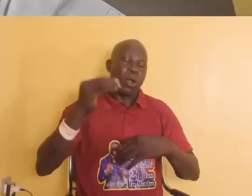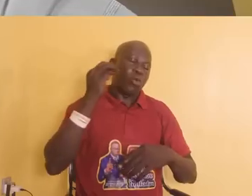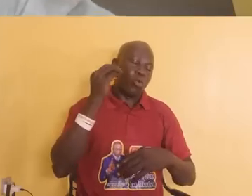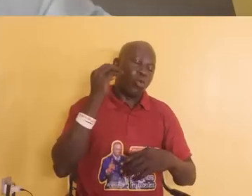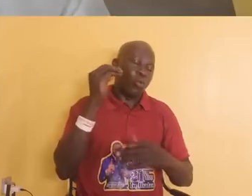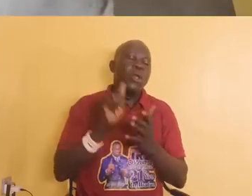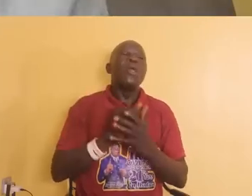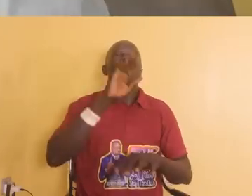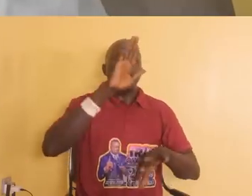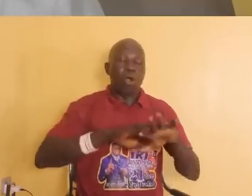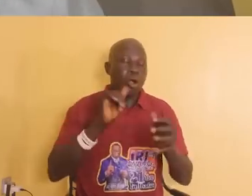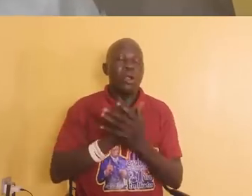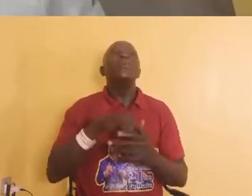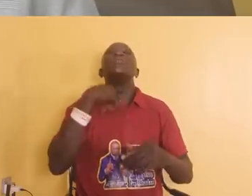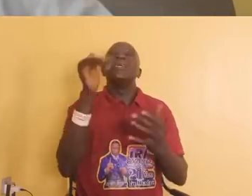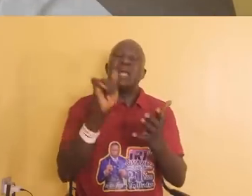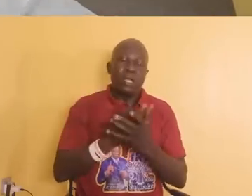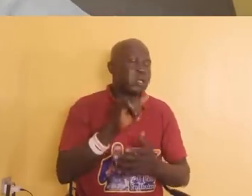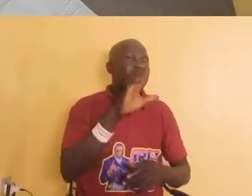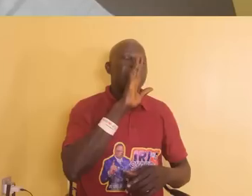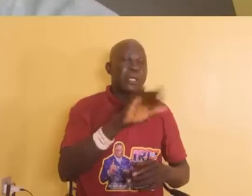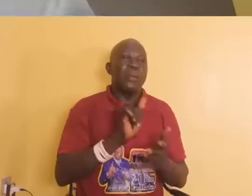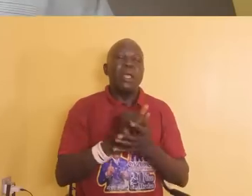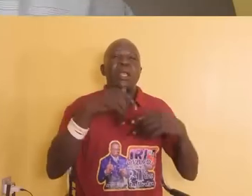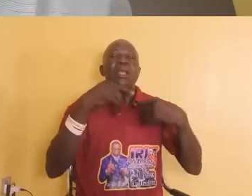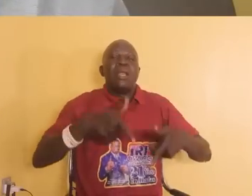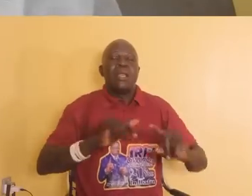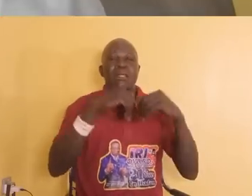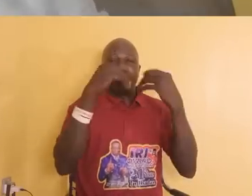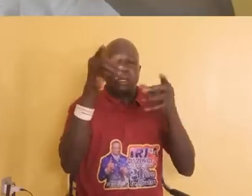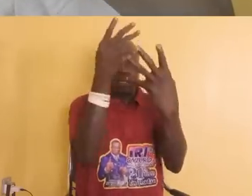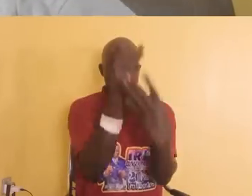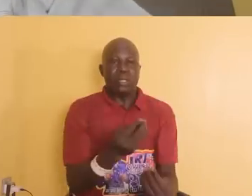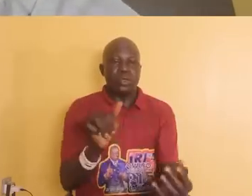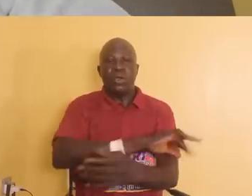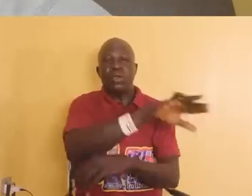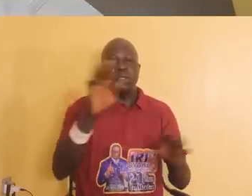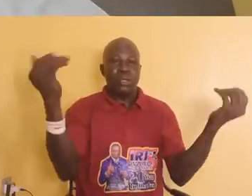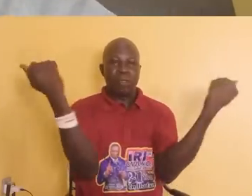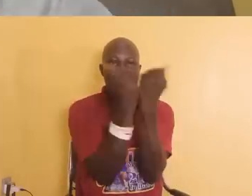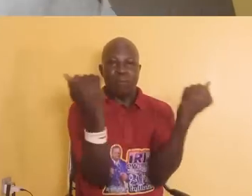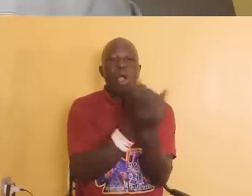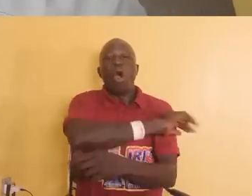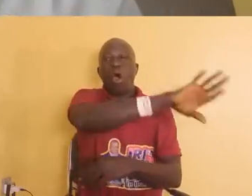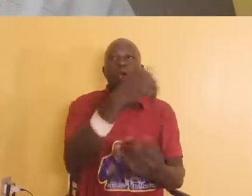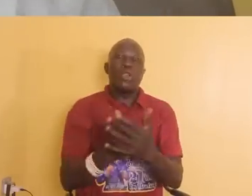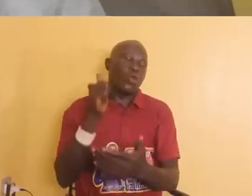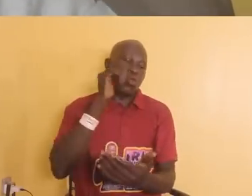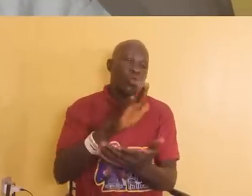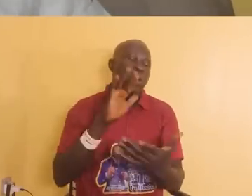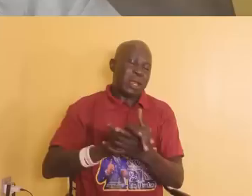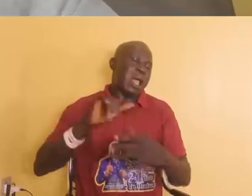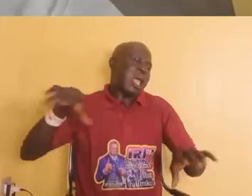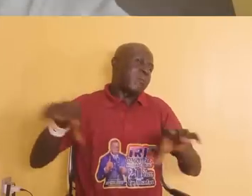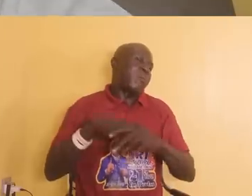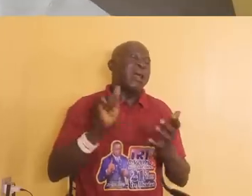came back o pe o so pe and called her wo ya parija let's settle the gbogbo awon bere ti mo fe mi o gbadun all the women that he married